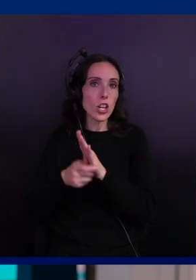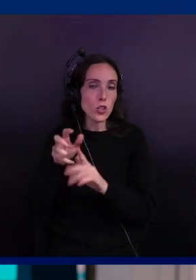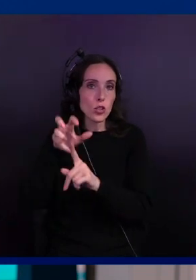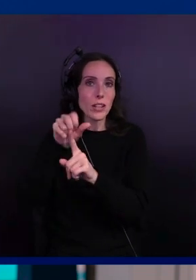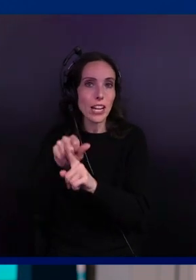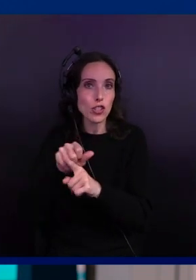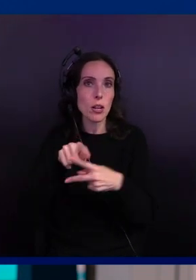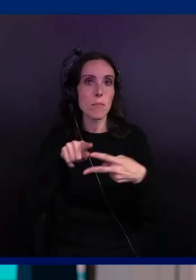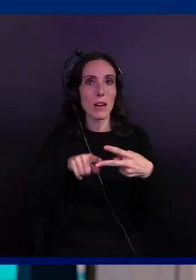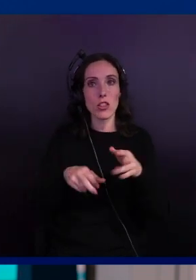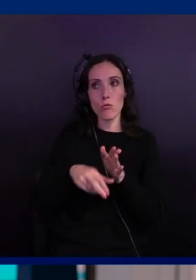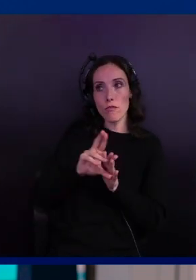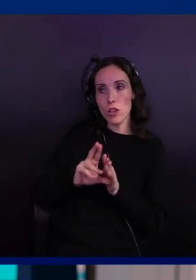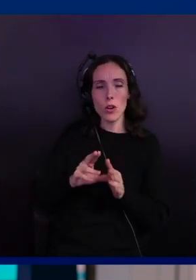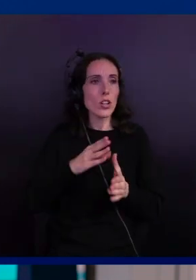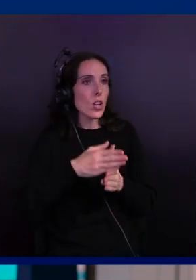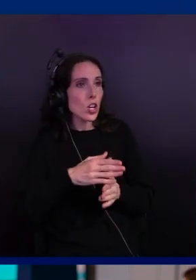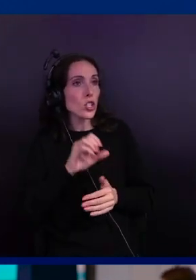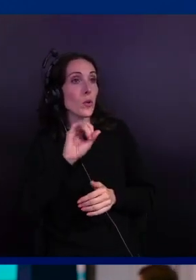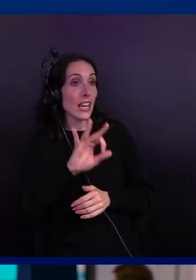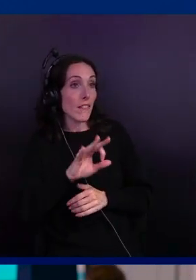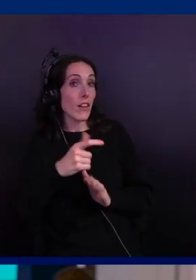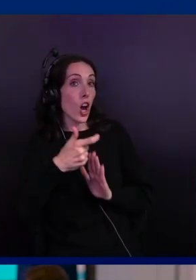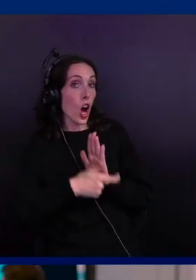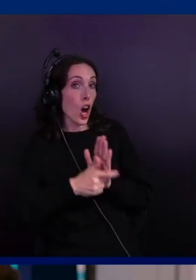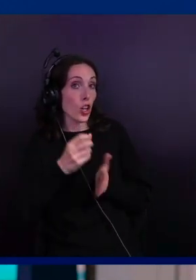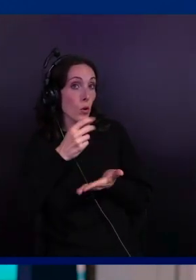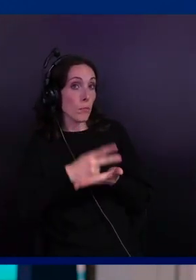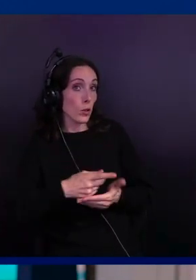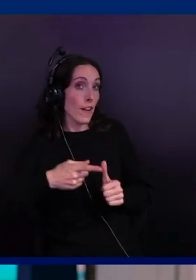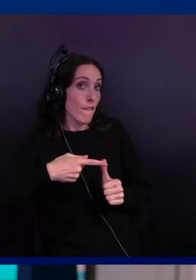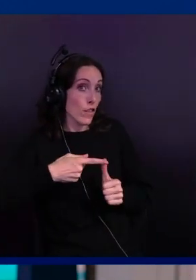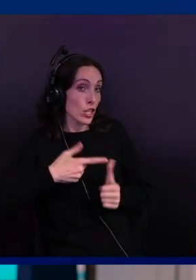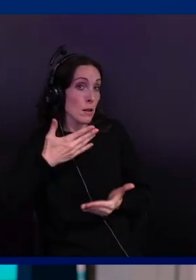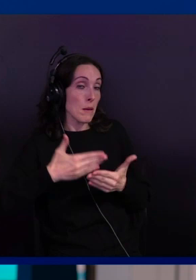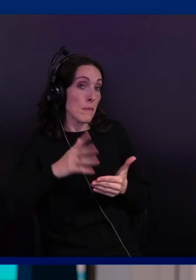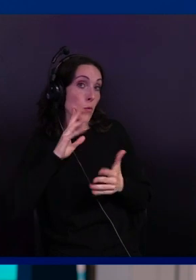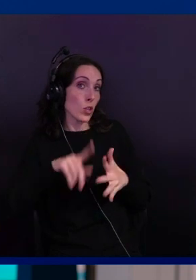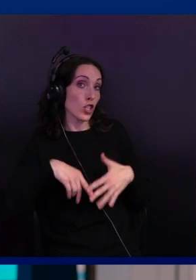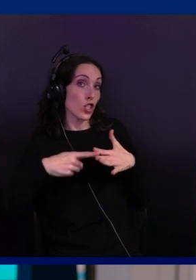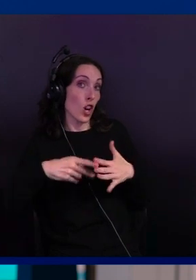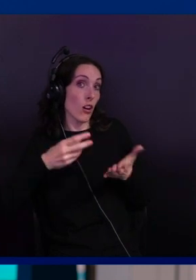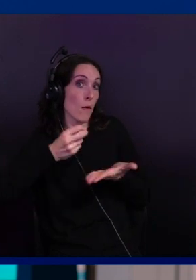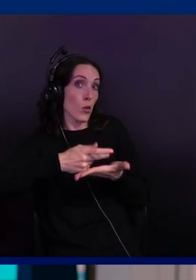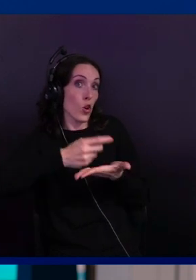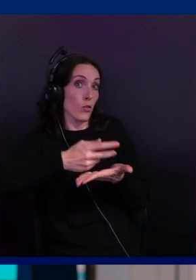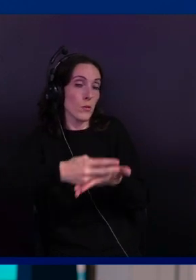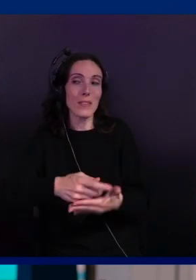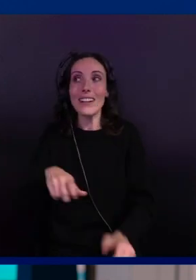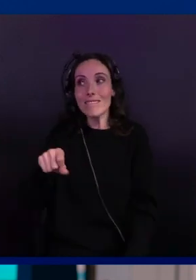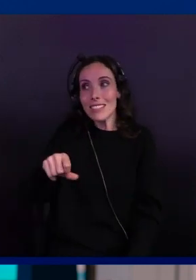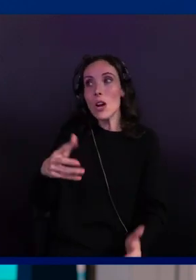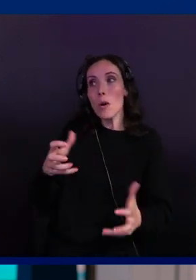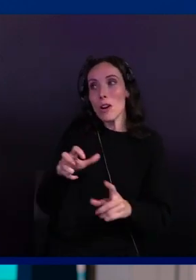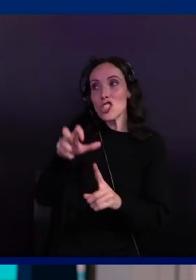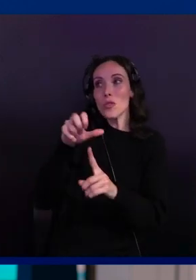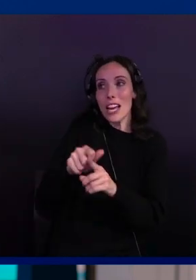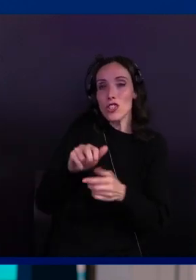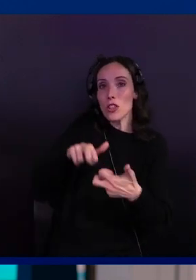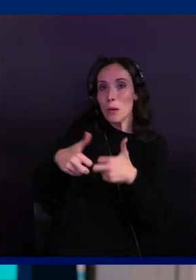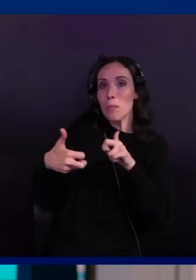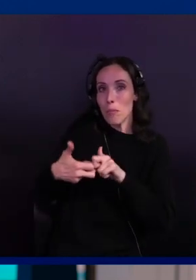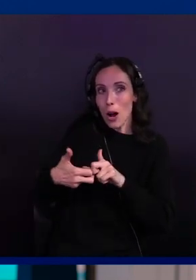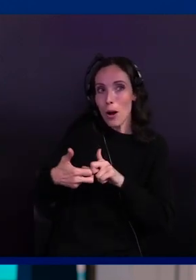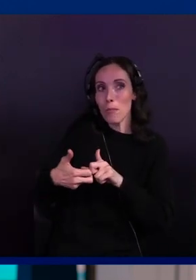review. So if you put auto approve first, then it might start auto approving fraud. Yeah, we don't. We wanted to catch the fraud. Our objective is